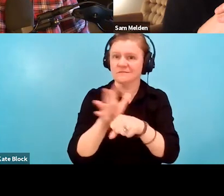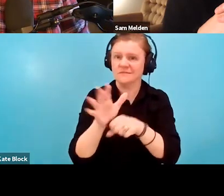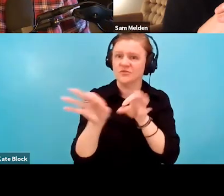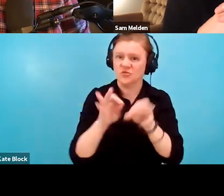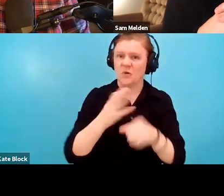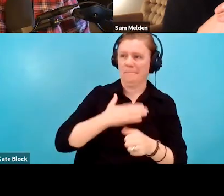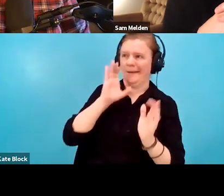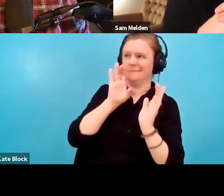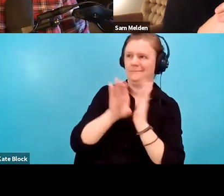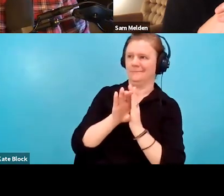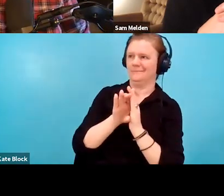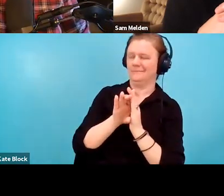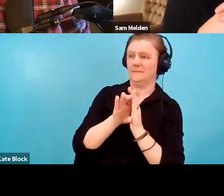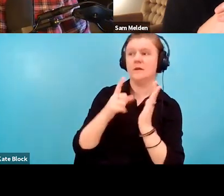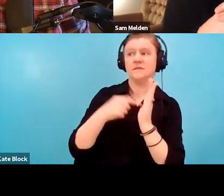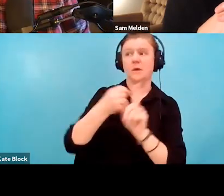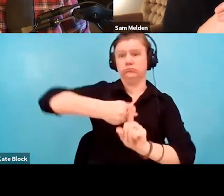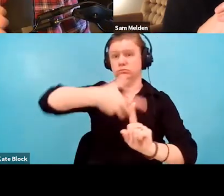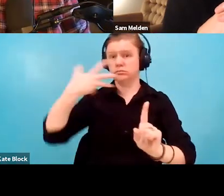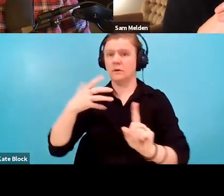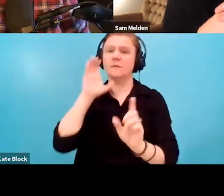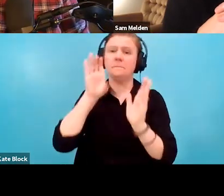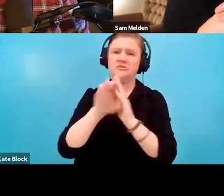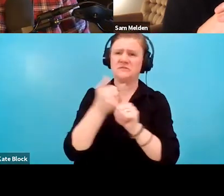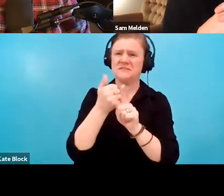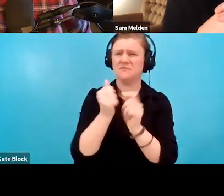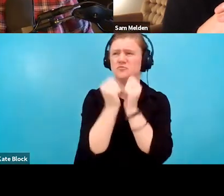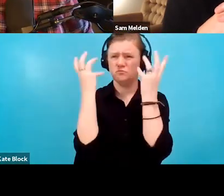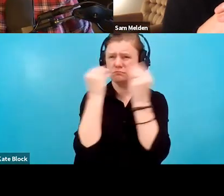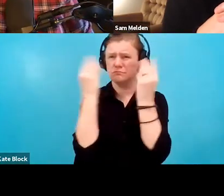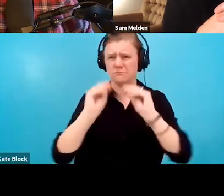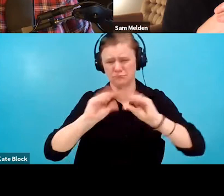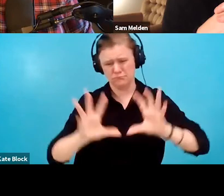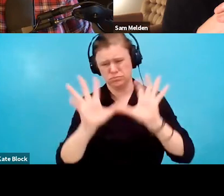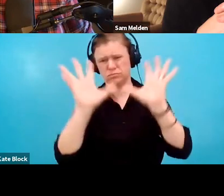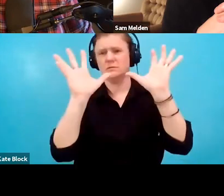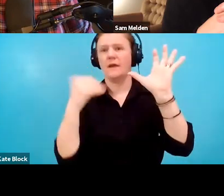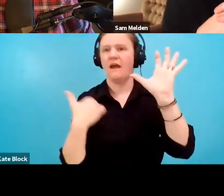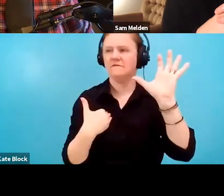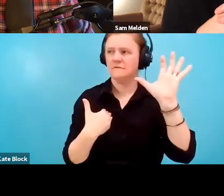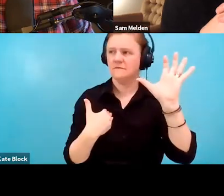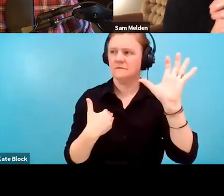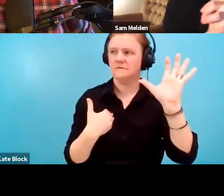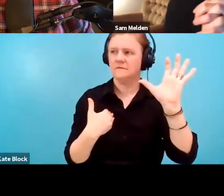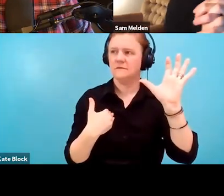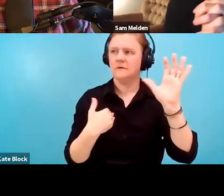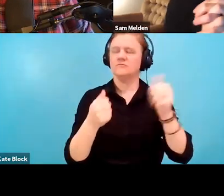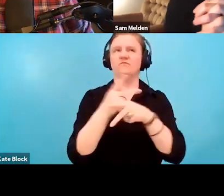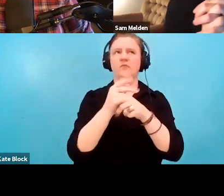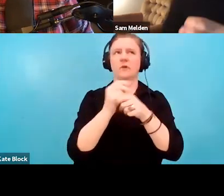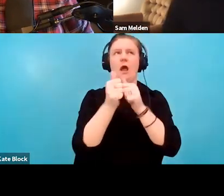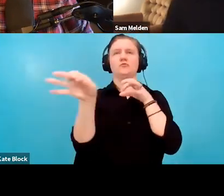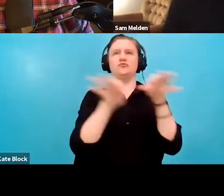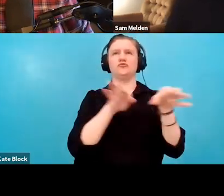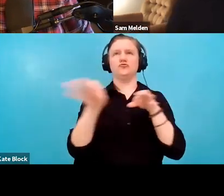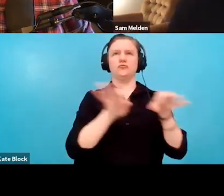these photographs. Sometimes they're much longer because the photograph itself has so much going on. But I'm trying to describe the effect of